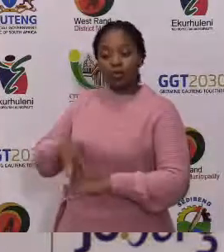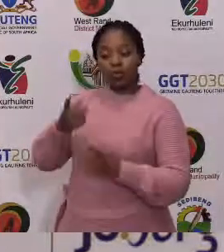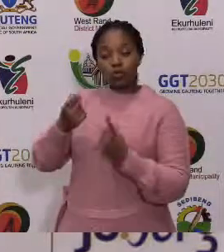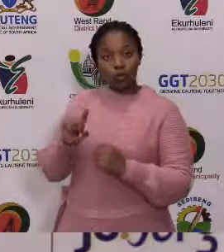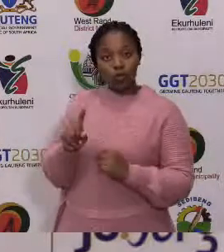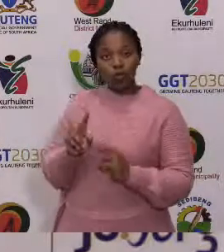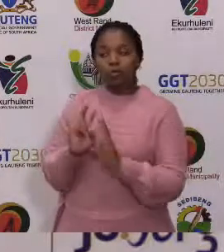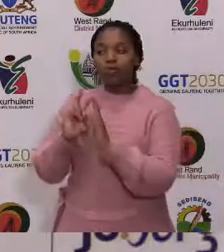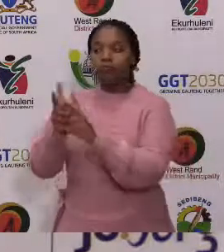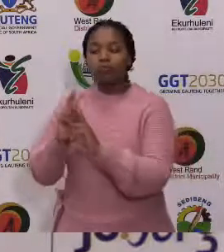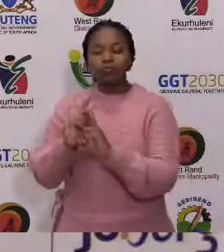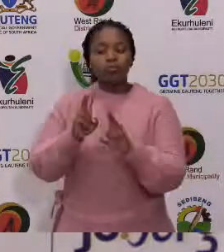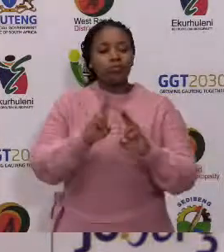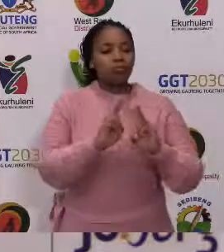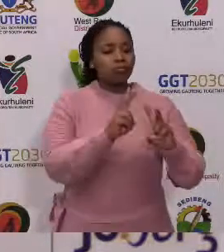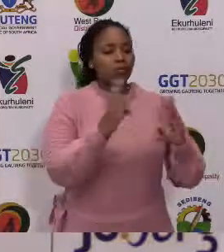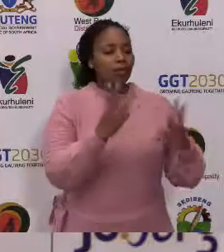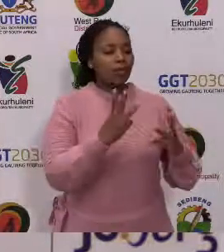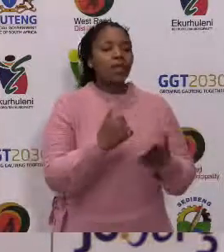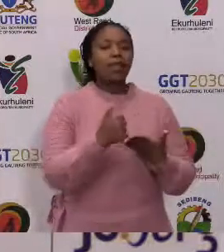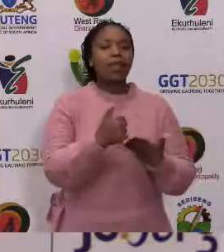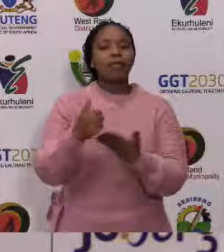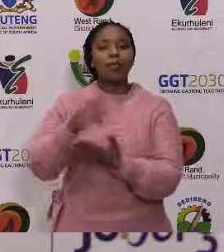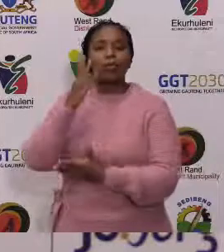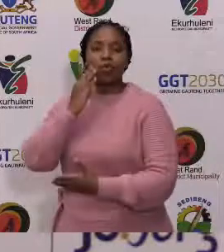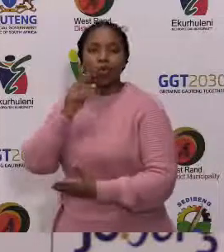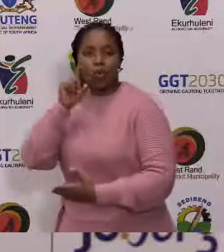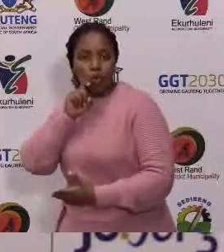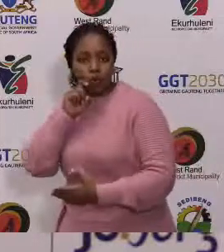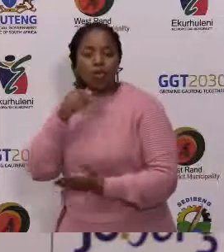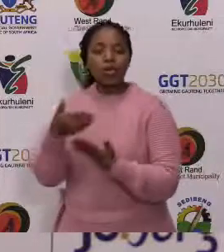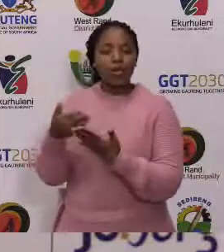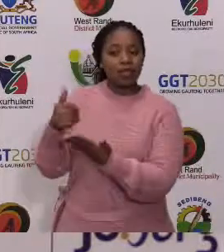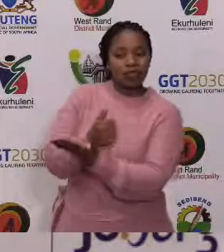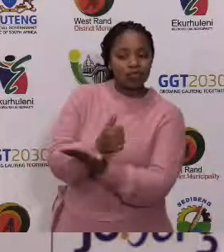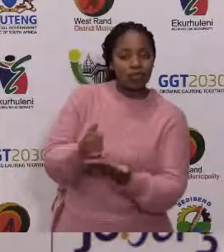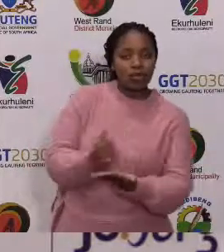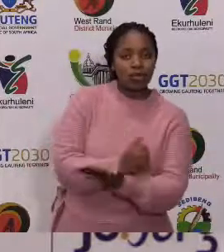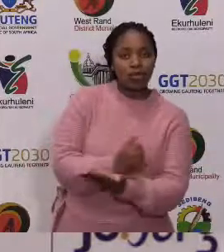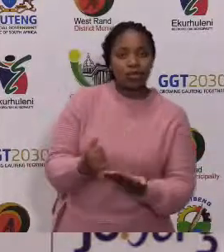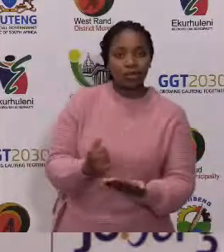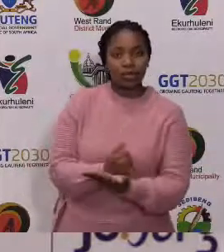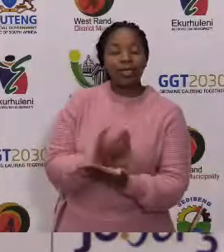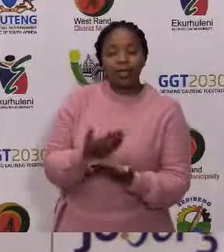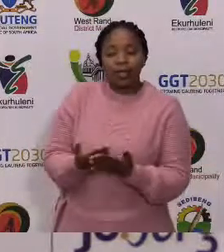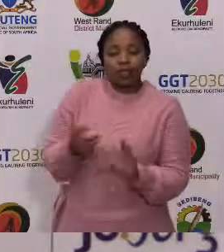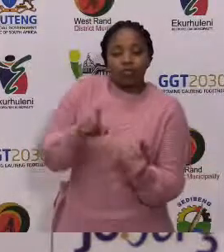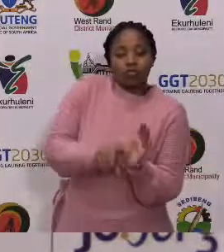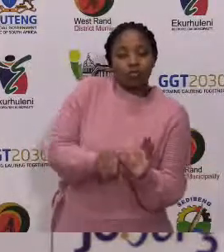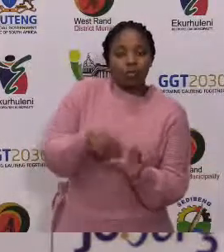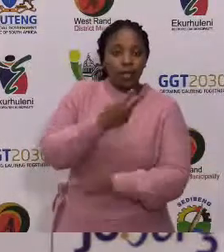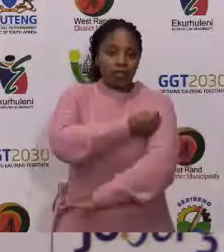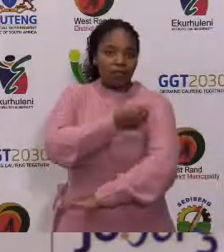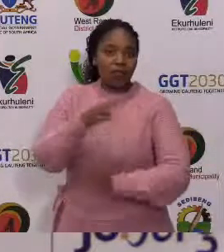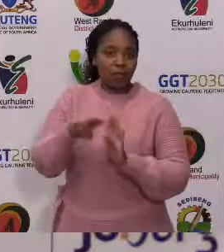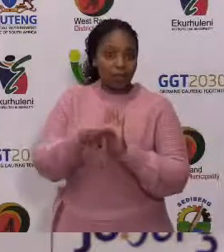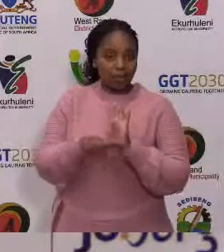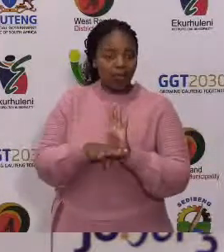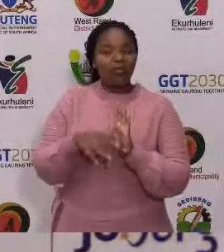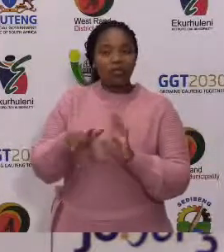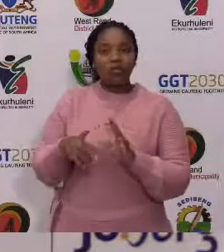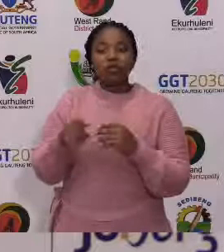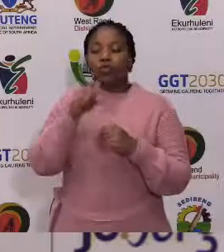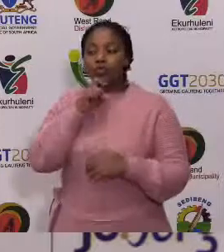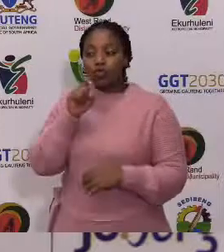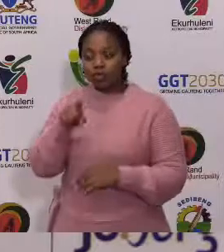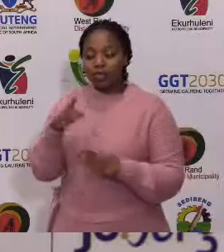campaigns to register the elderly. We used an intersectoral and intergovernmental approach where the Office of the Premier was also leading us